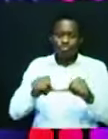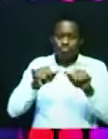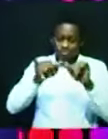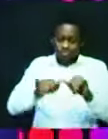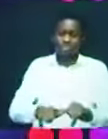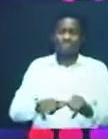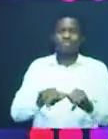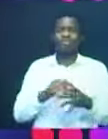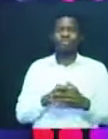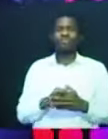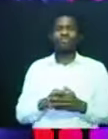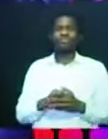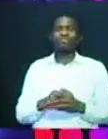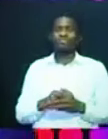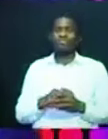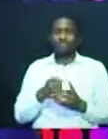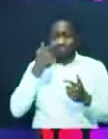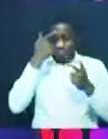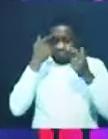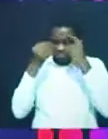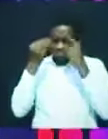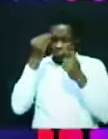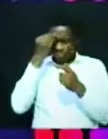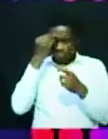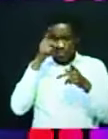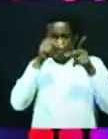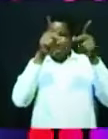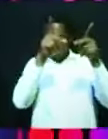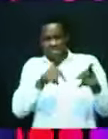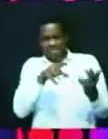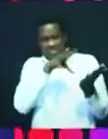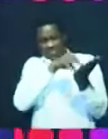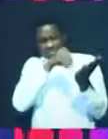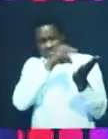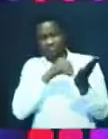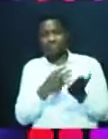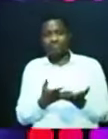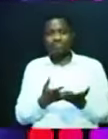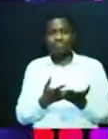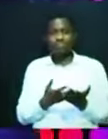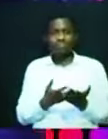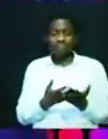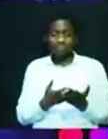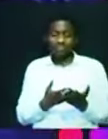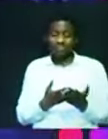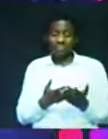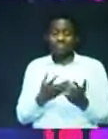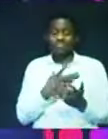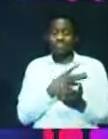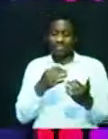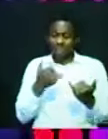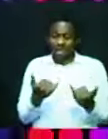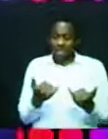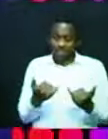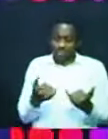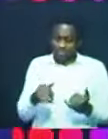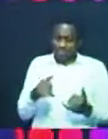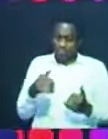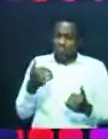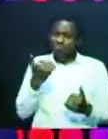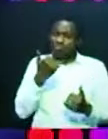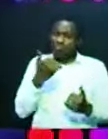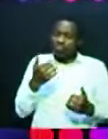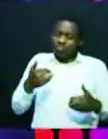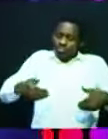no krenumunum wunim oni kwa wesuya efri nin chino. And now from infancy you have known the Holy